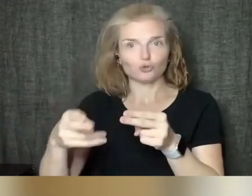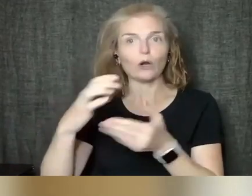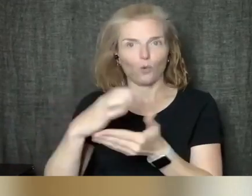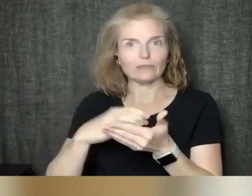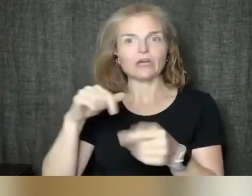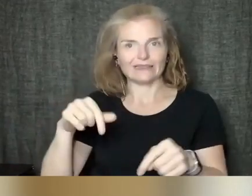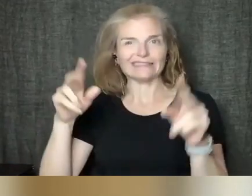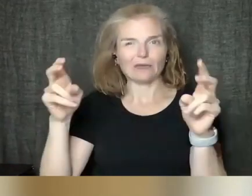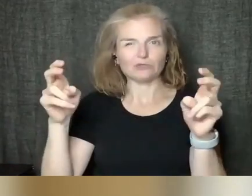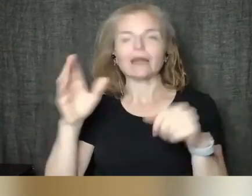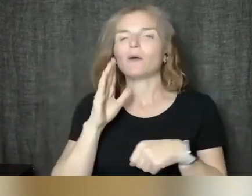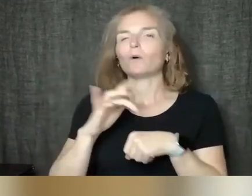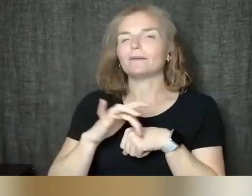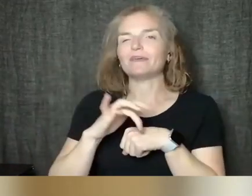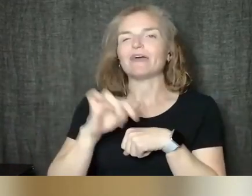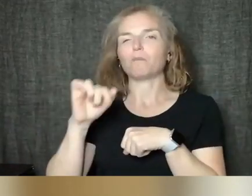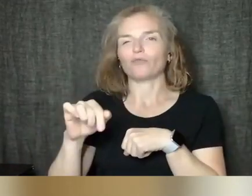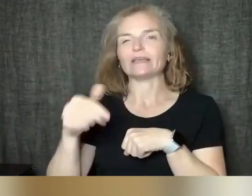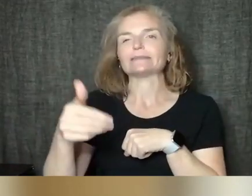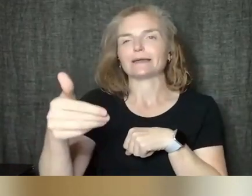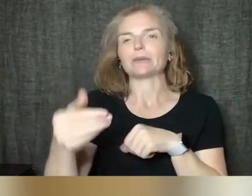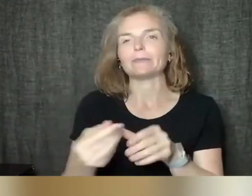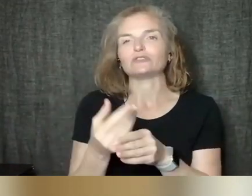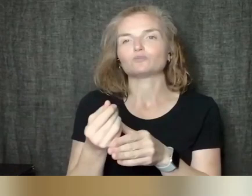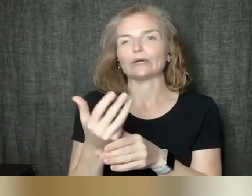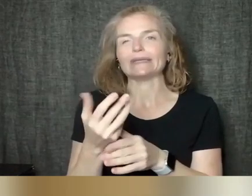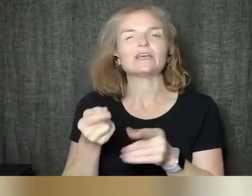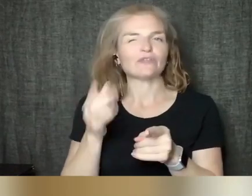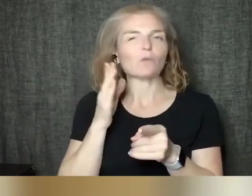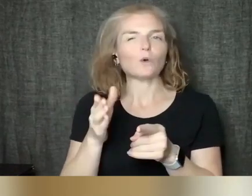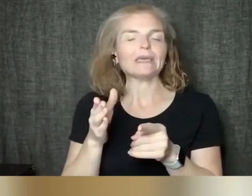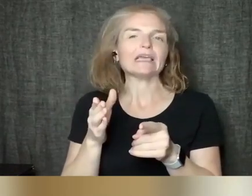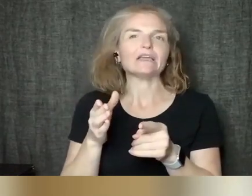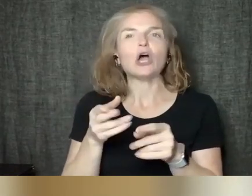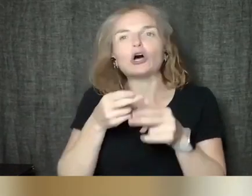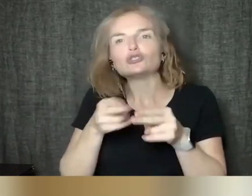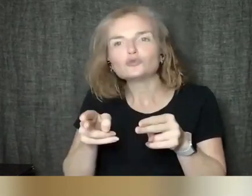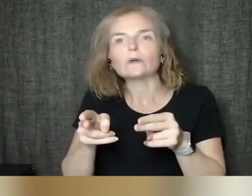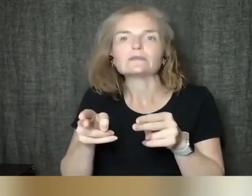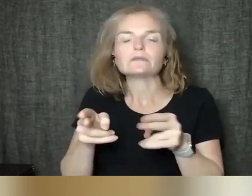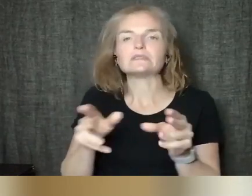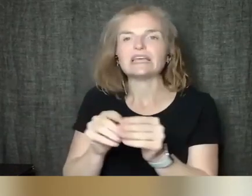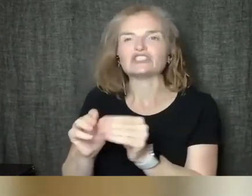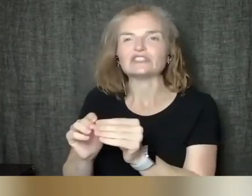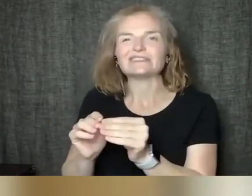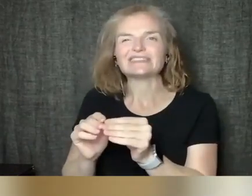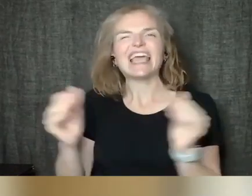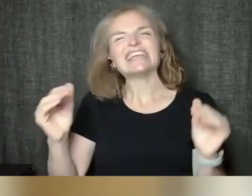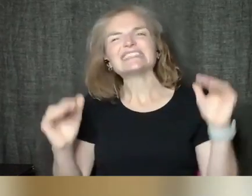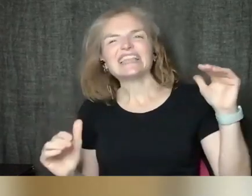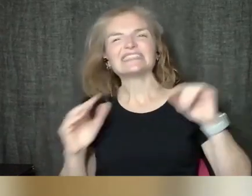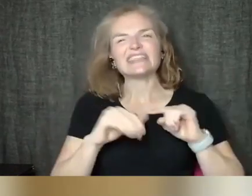that'll be available this spring. So you should see a short one. It's much shorter than the Bodhi Courses one, but it will give